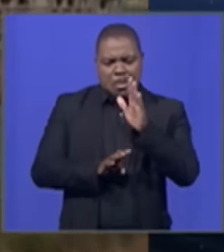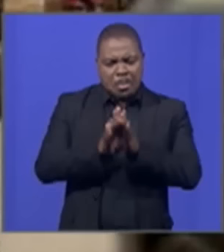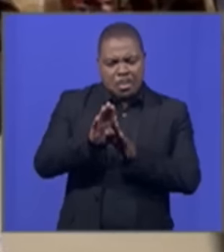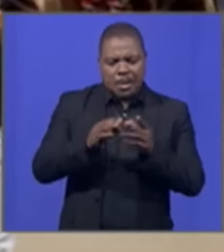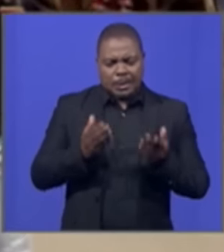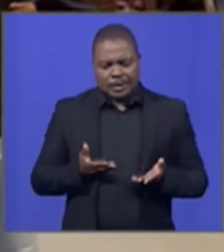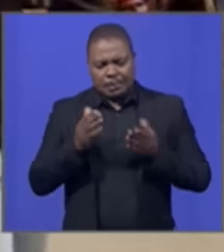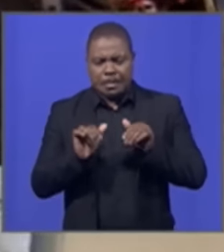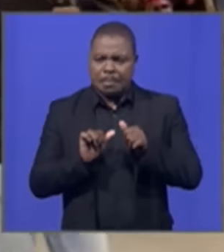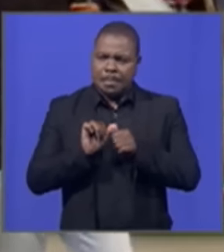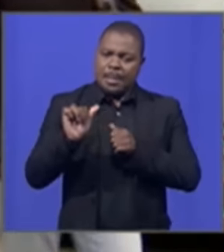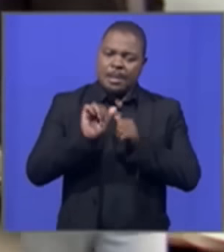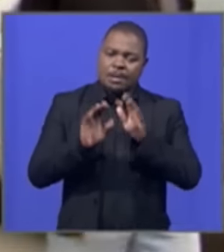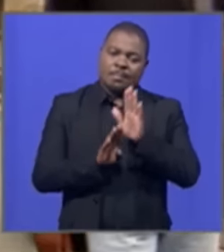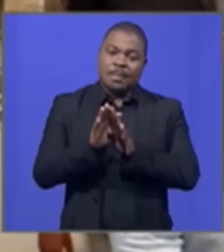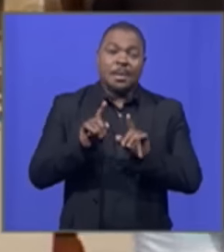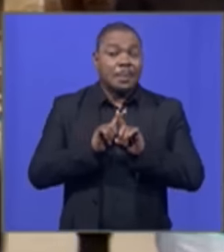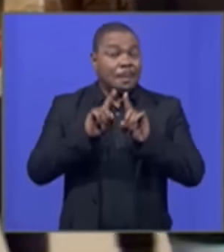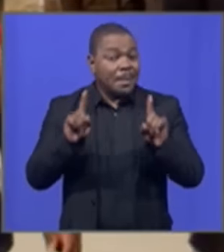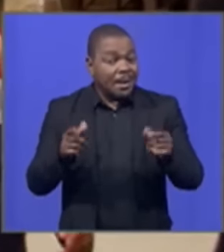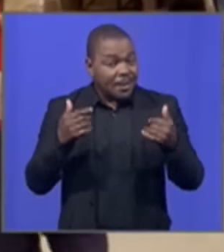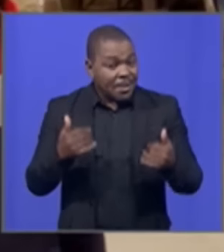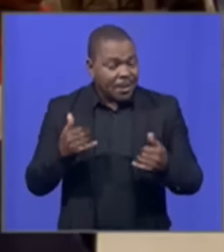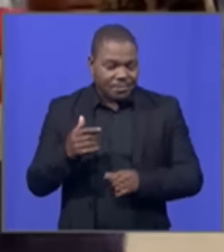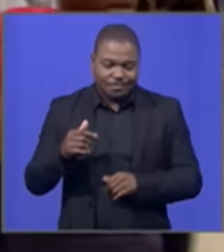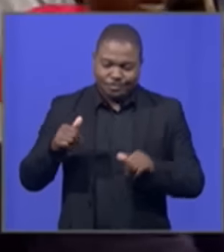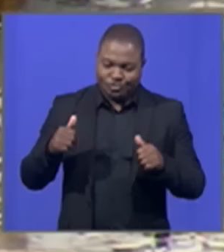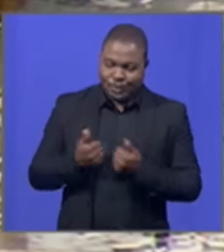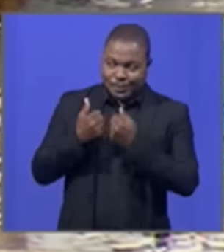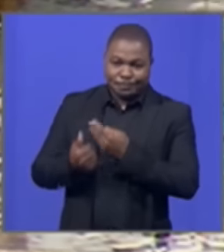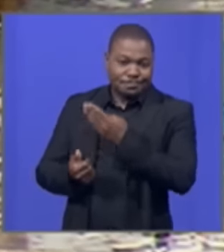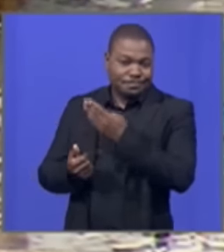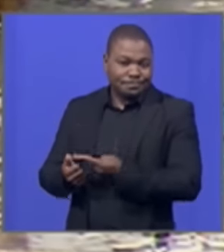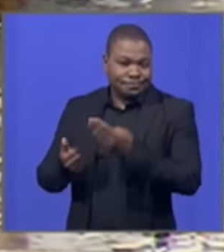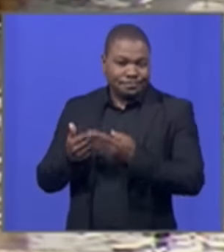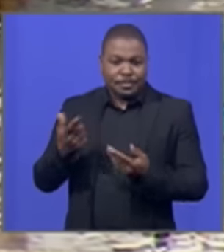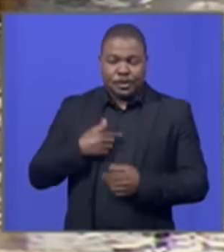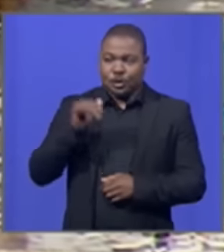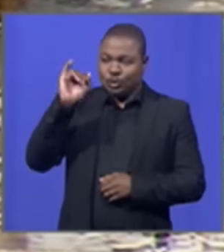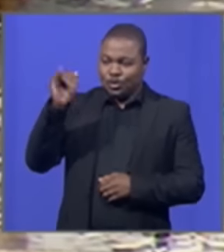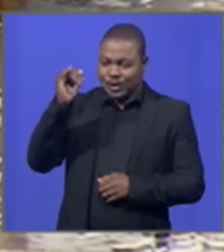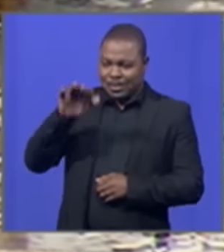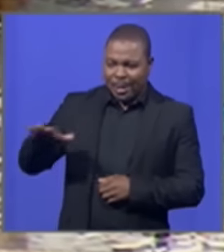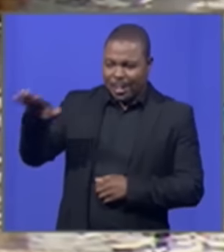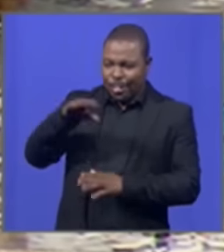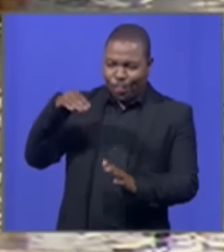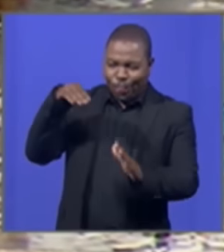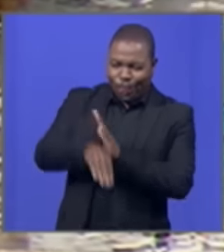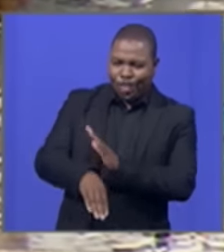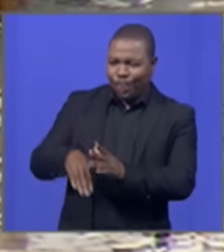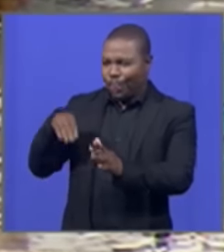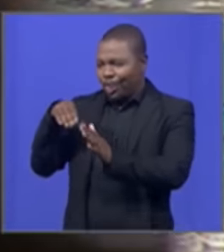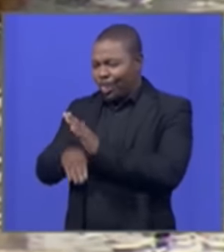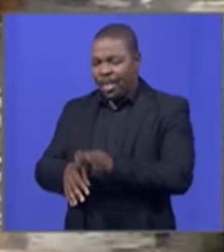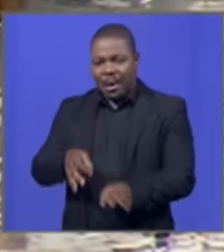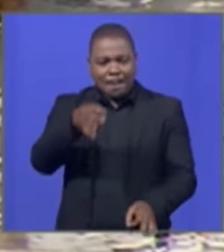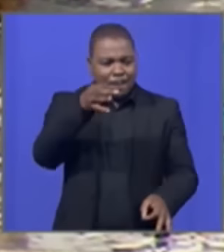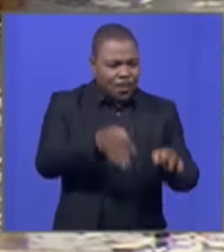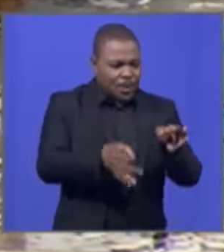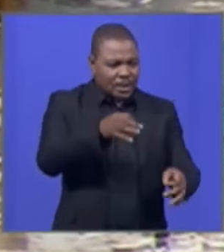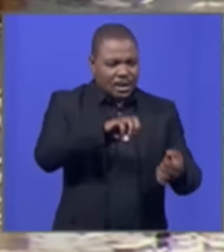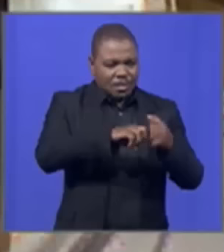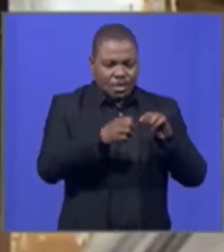ditirelo. Fela dikgwetlho tsa mafaratlhatlha ga jaana go putlhama ga maemo kwa bogareng jwa toropo le tlhaelo ya tsepamo ya sepolotiki di ka